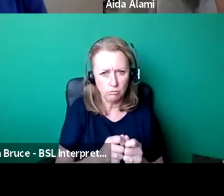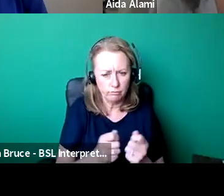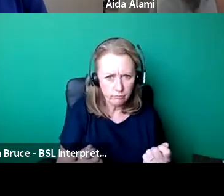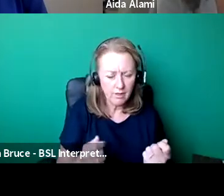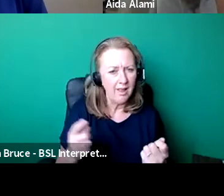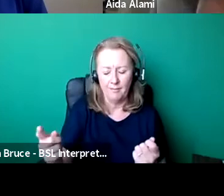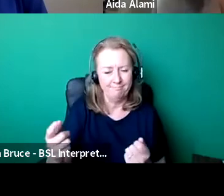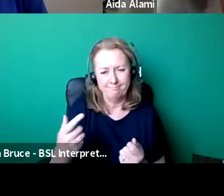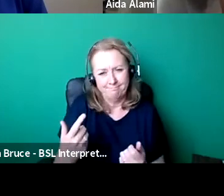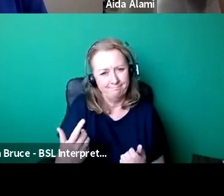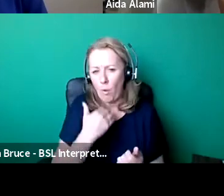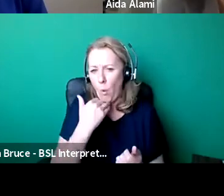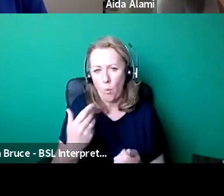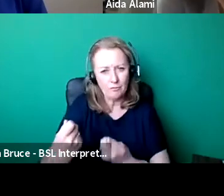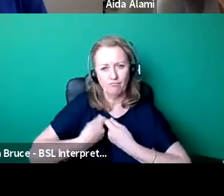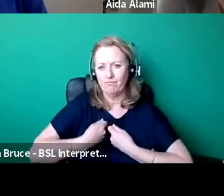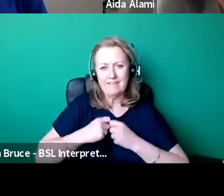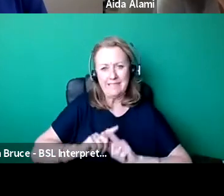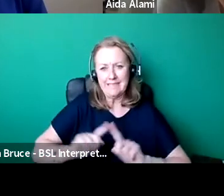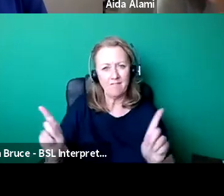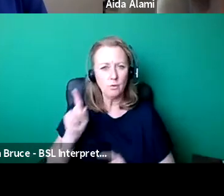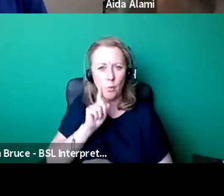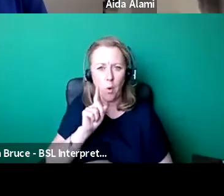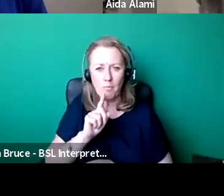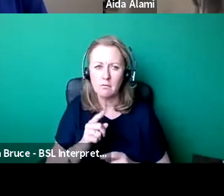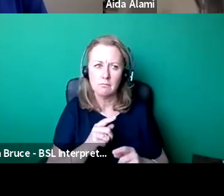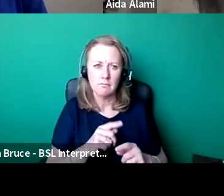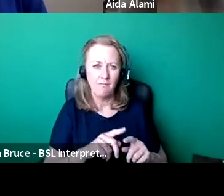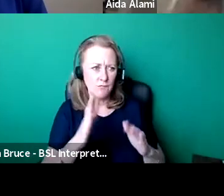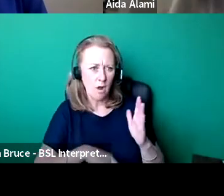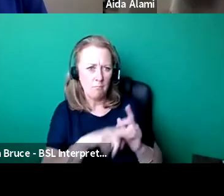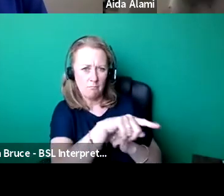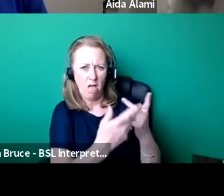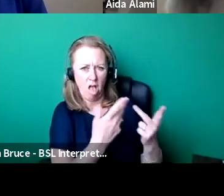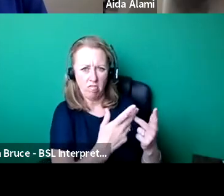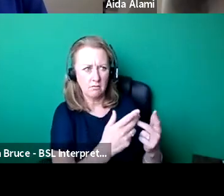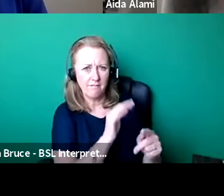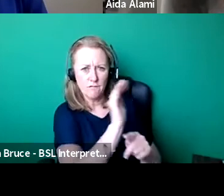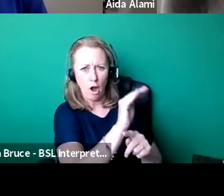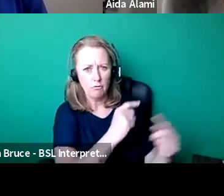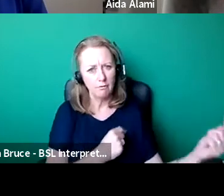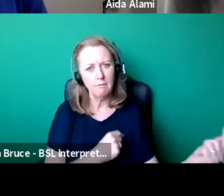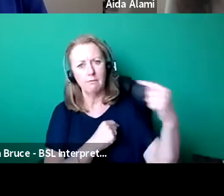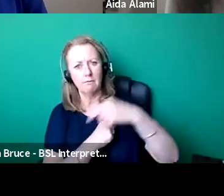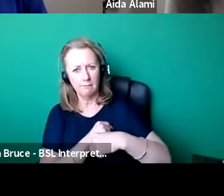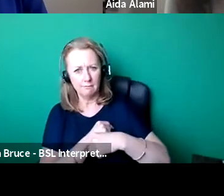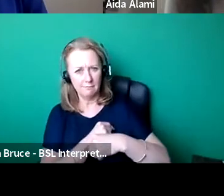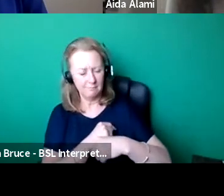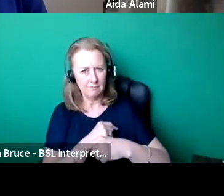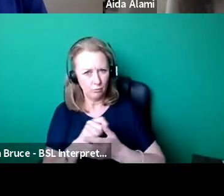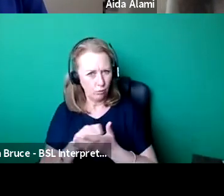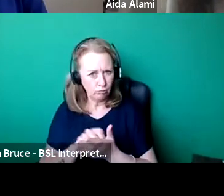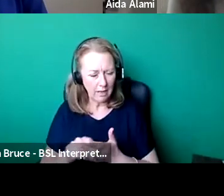differently from a foreign journalist coming to cover this country. My story, from my side of the